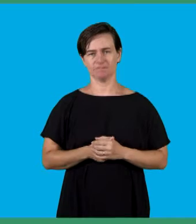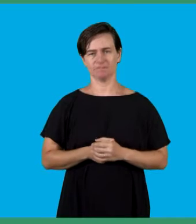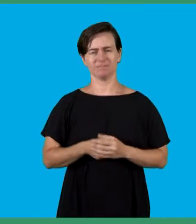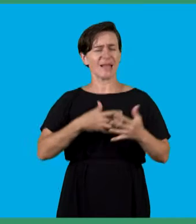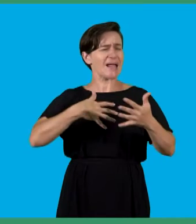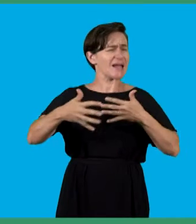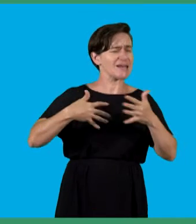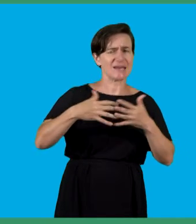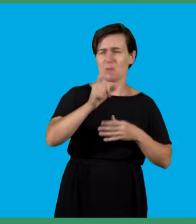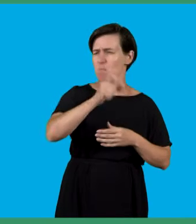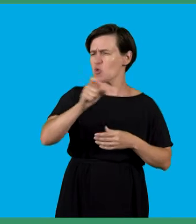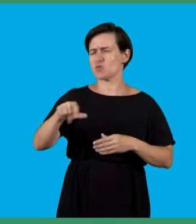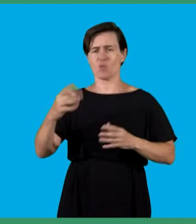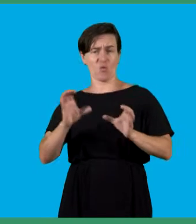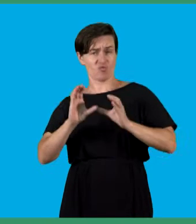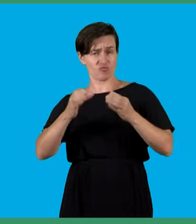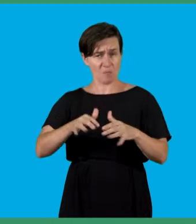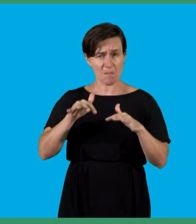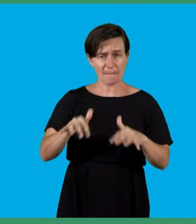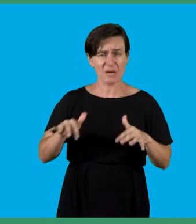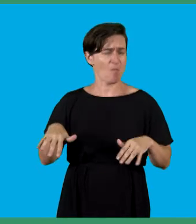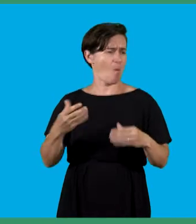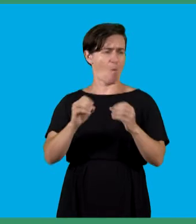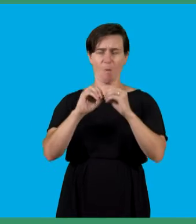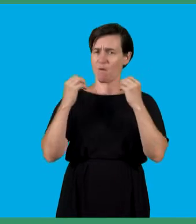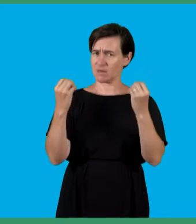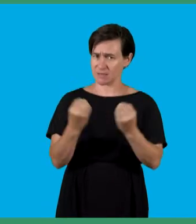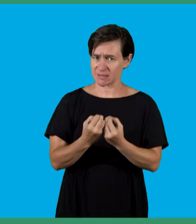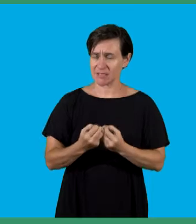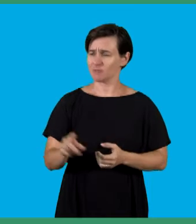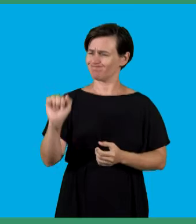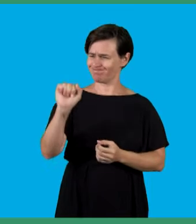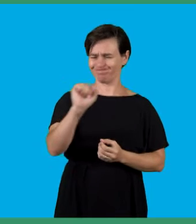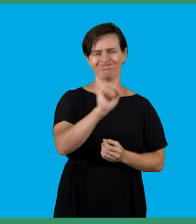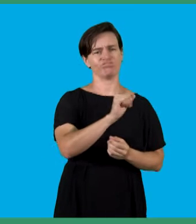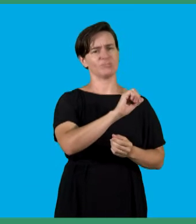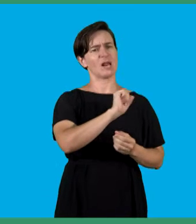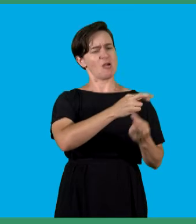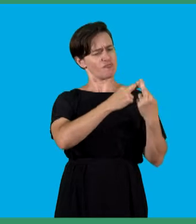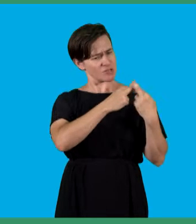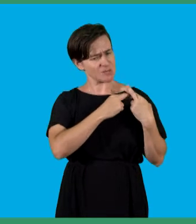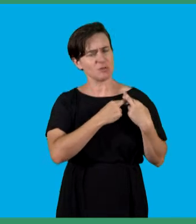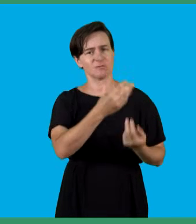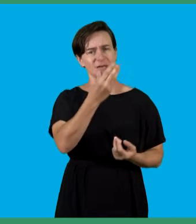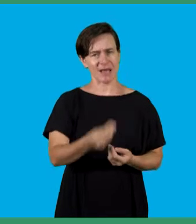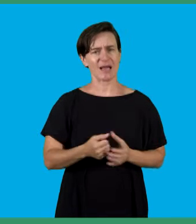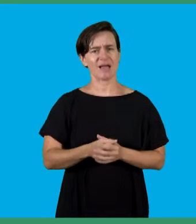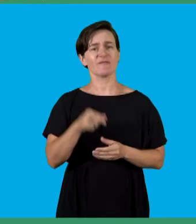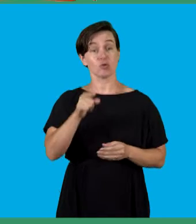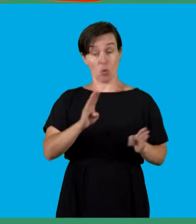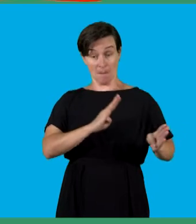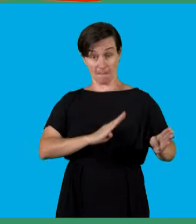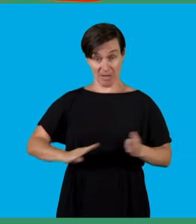means that any person or group or organization has a responsibility to act in a way